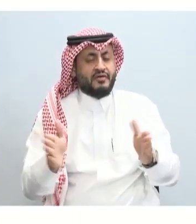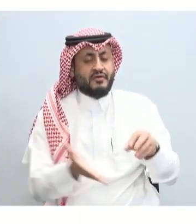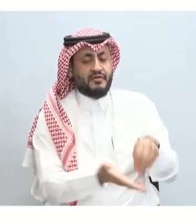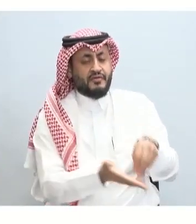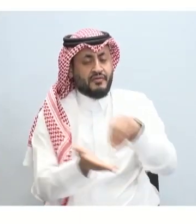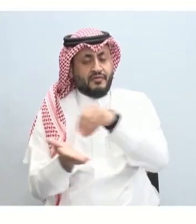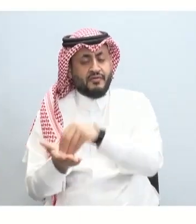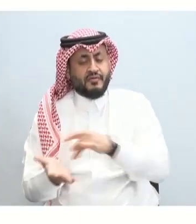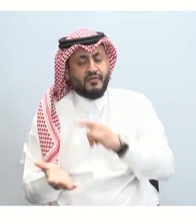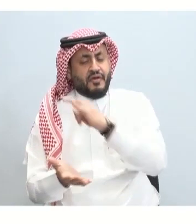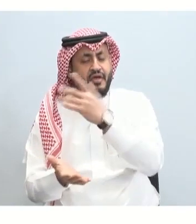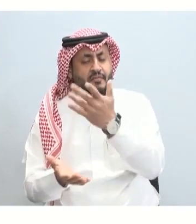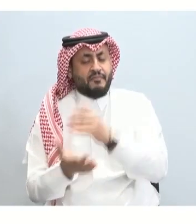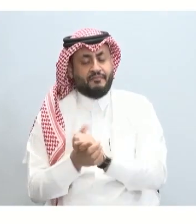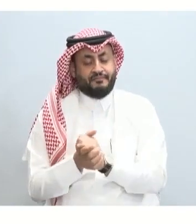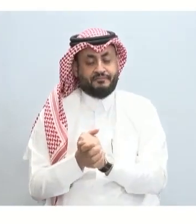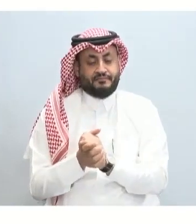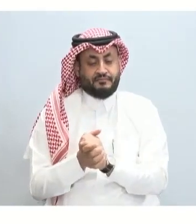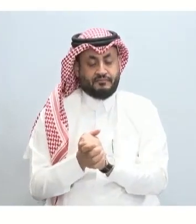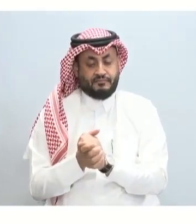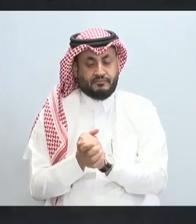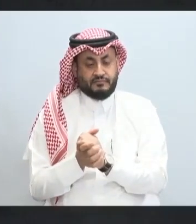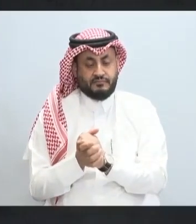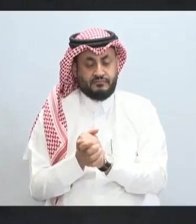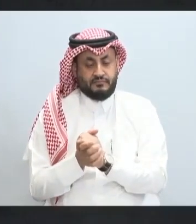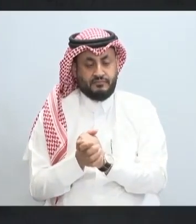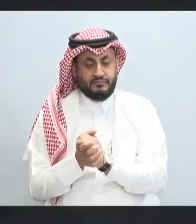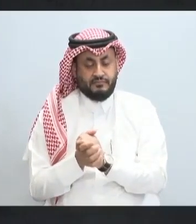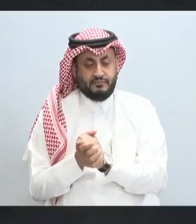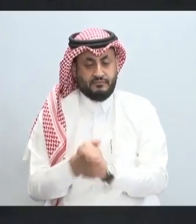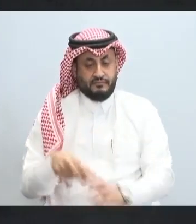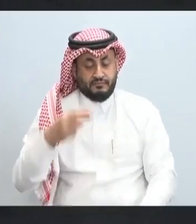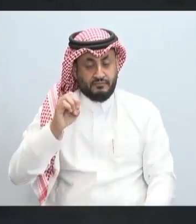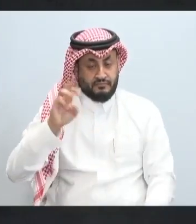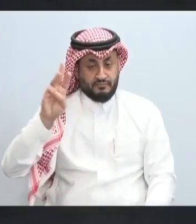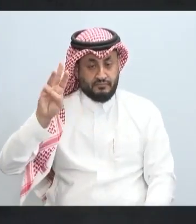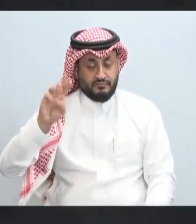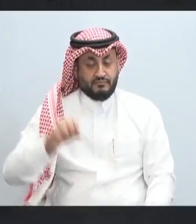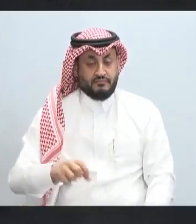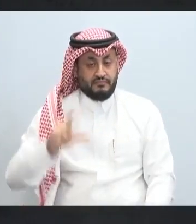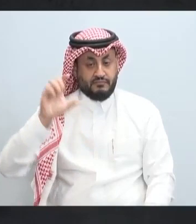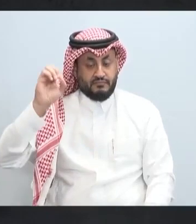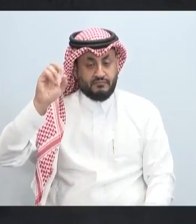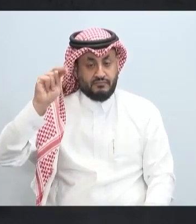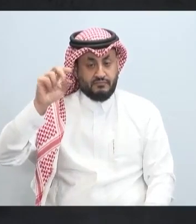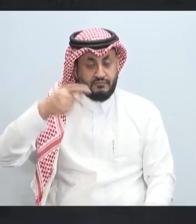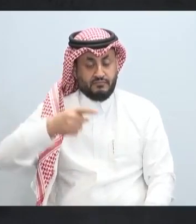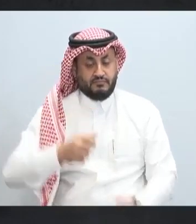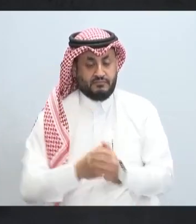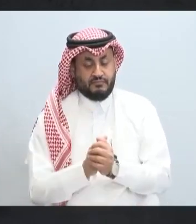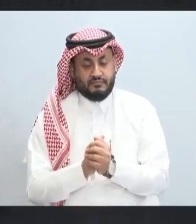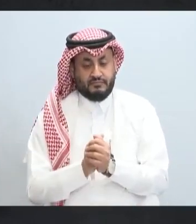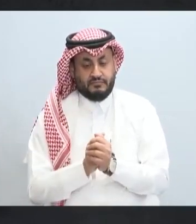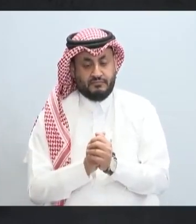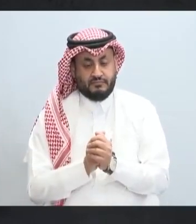it take to get there? How long does it take? How many hours that this flight will